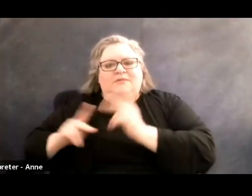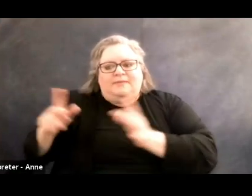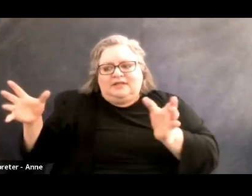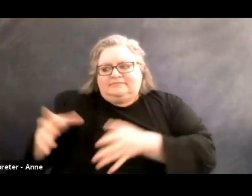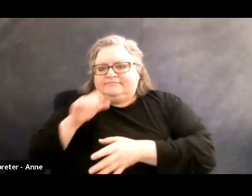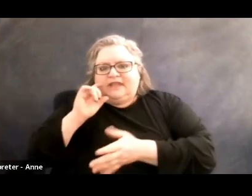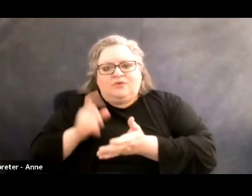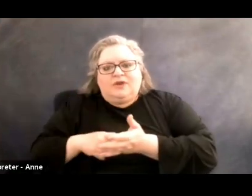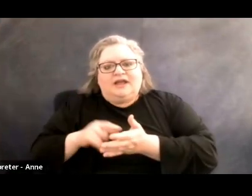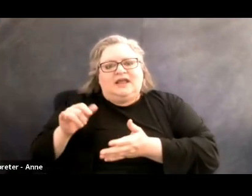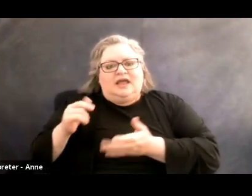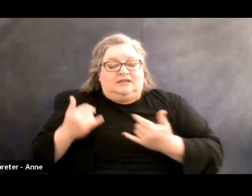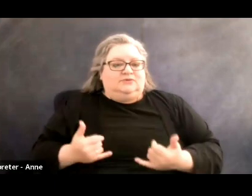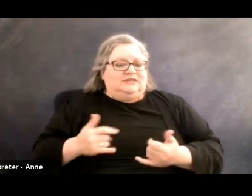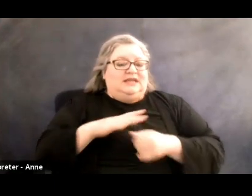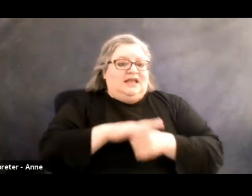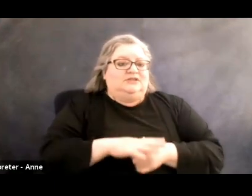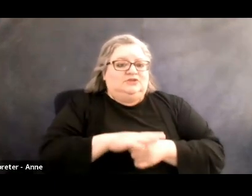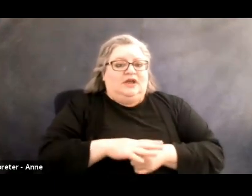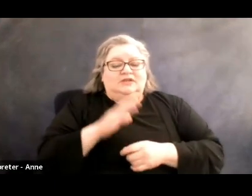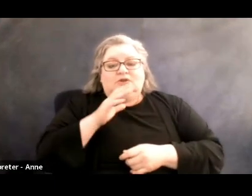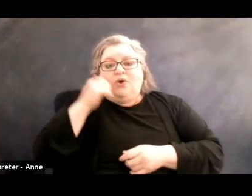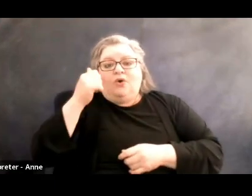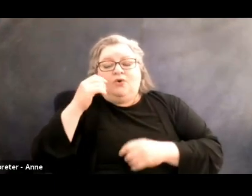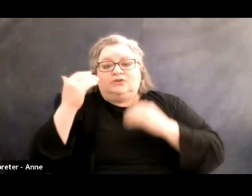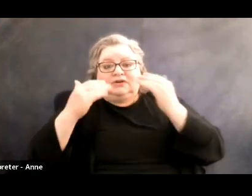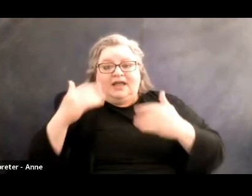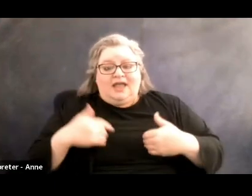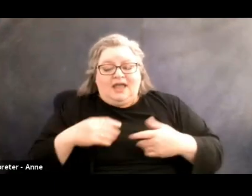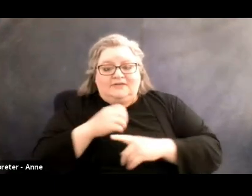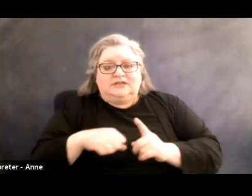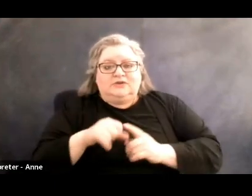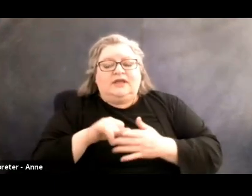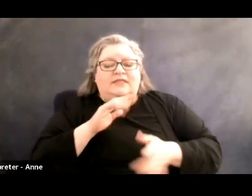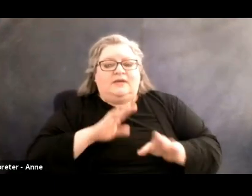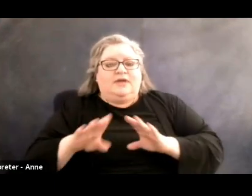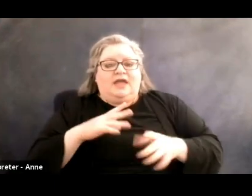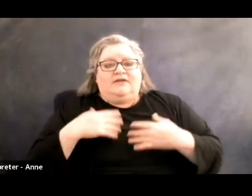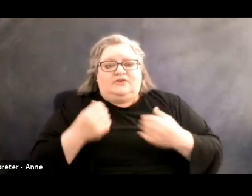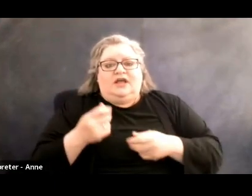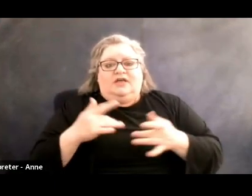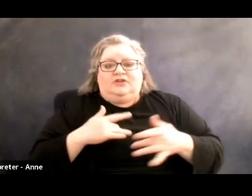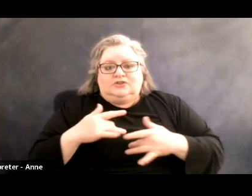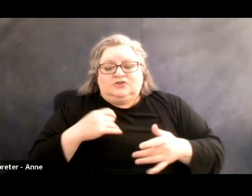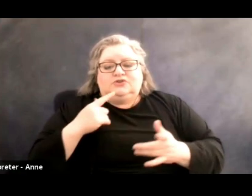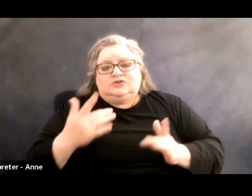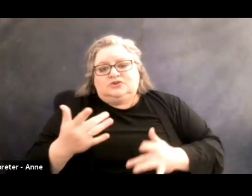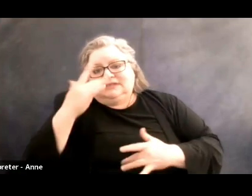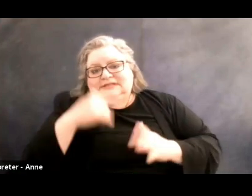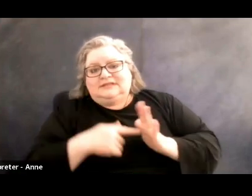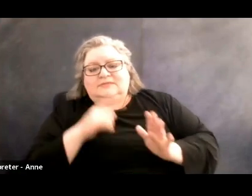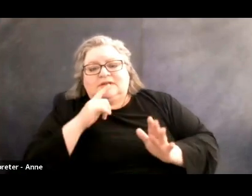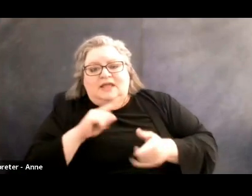that with today's stressors, older adults have situations where behavioral health concerns or symptoms can